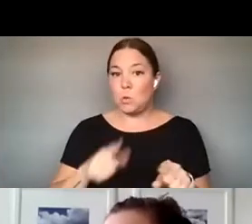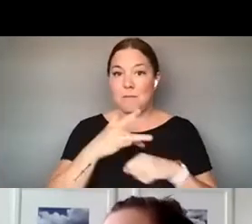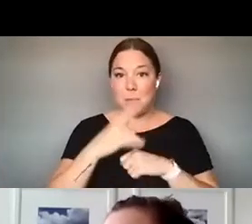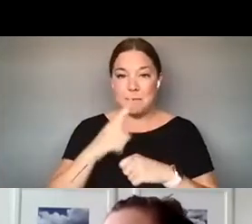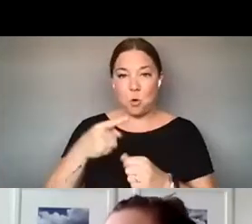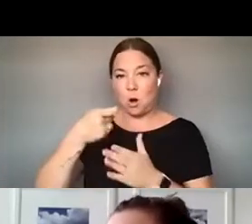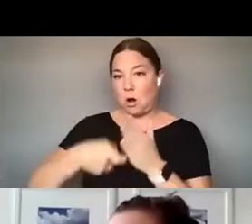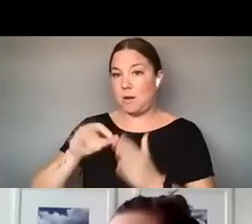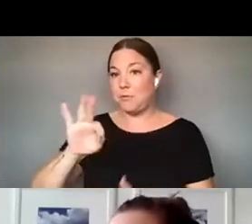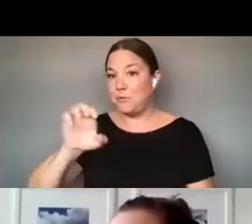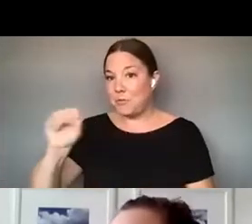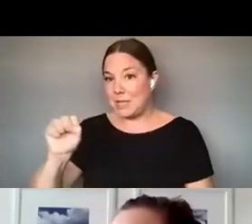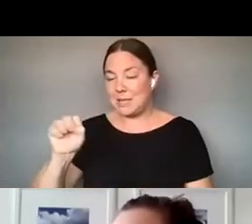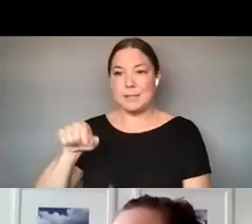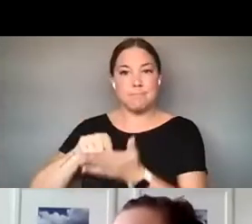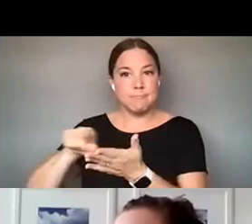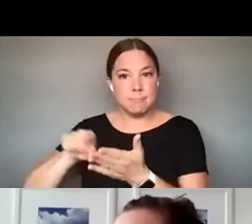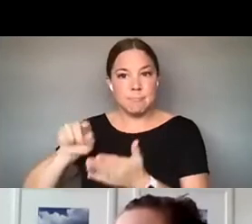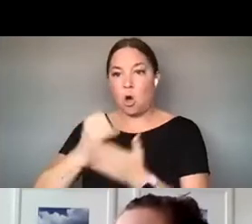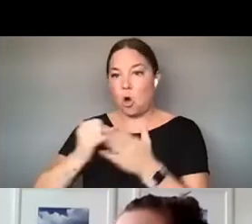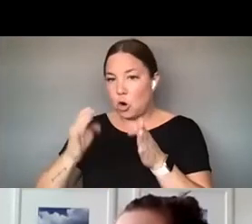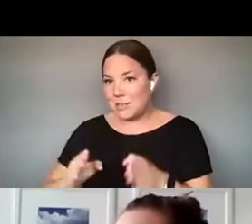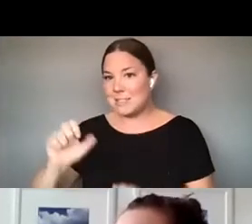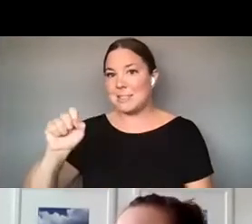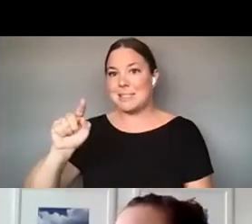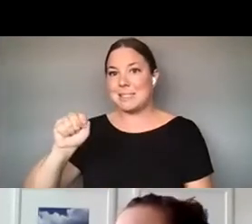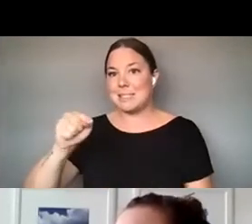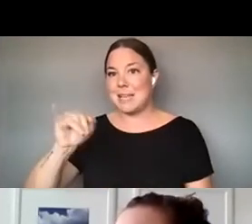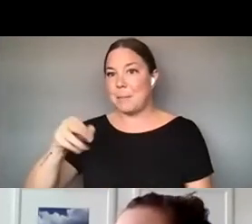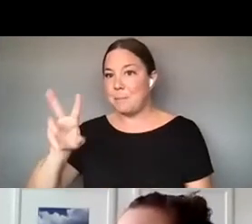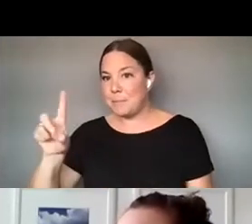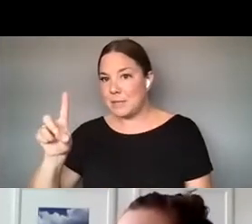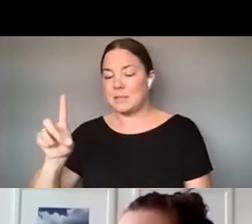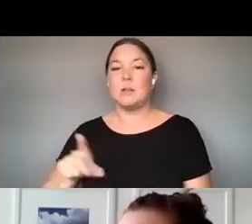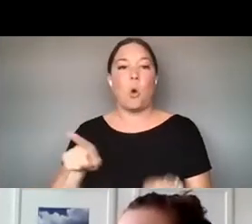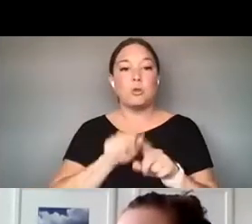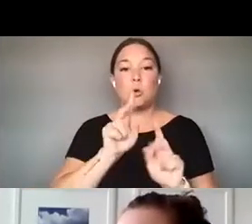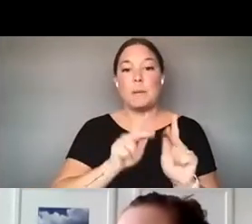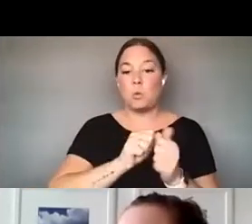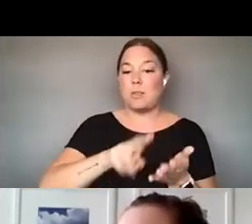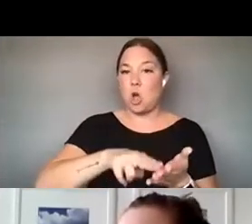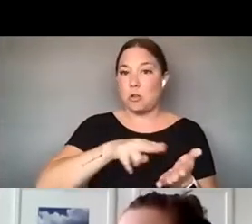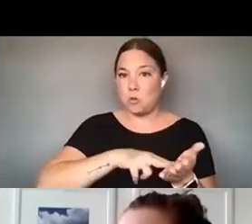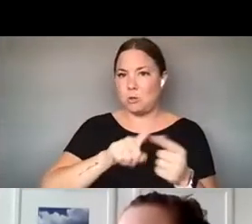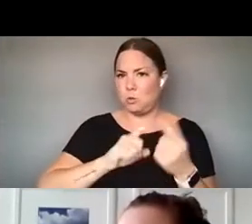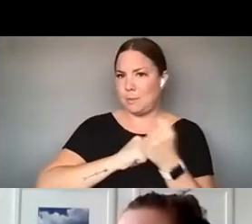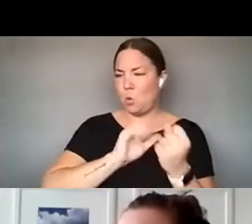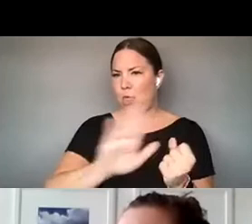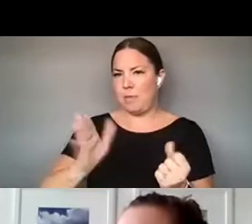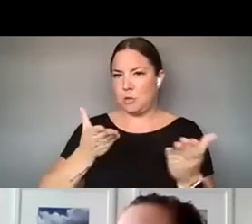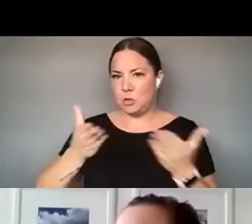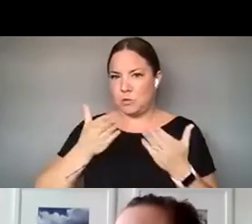stipends for artists and or contractual personnel to support the services they provide for specific